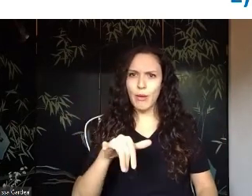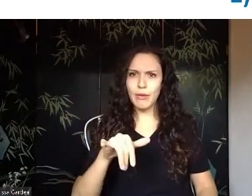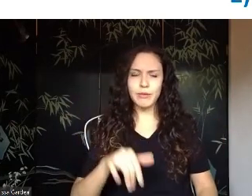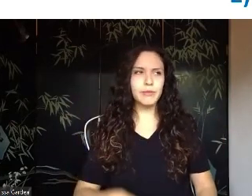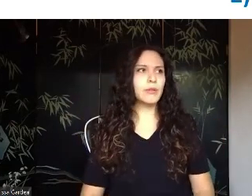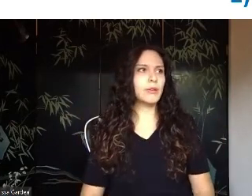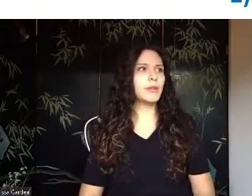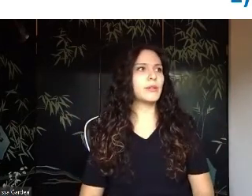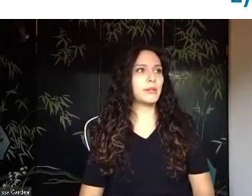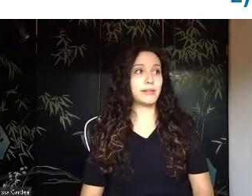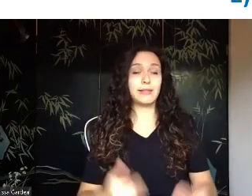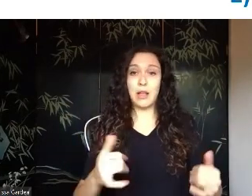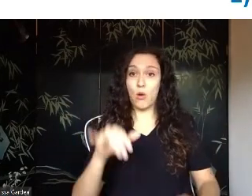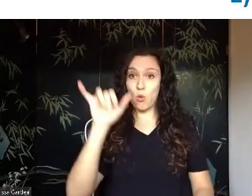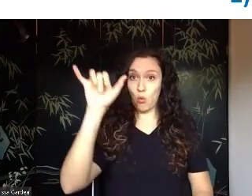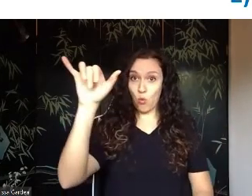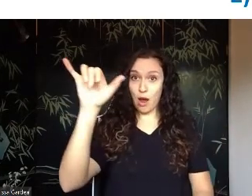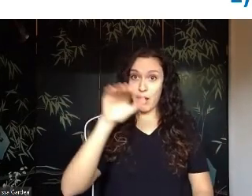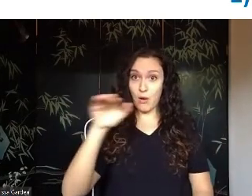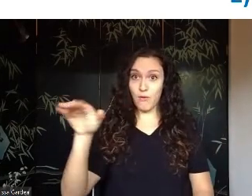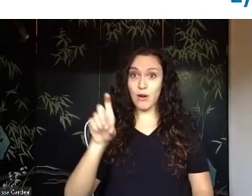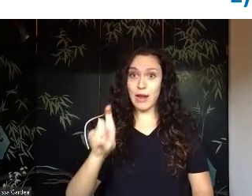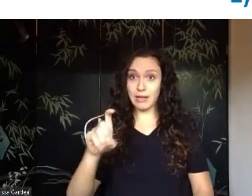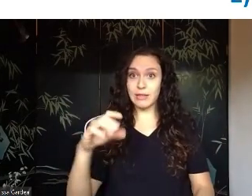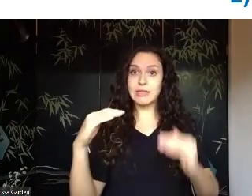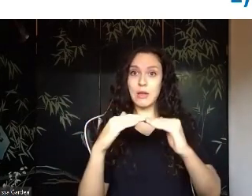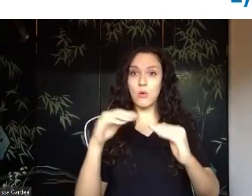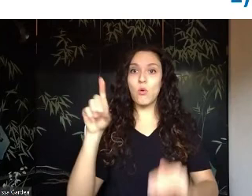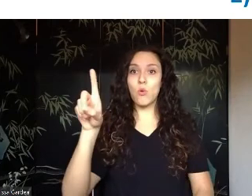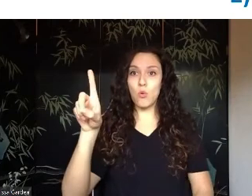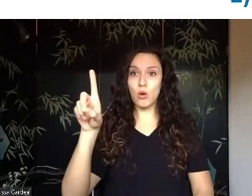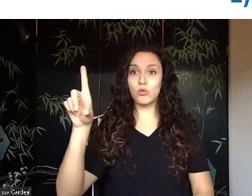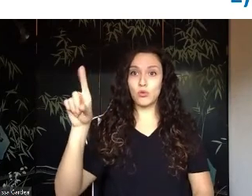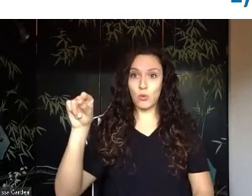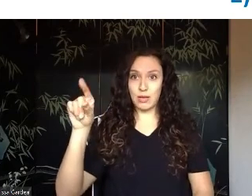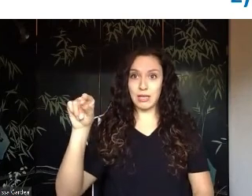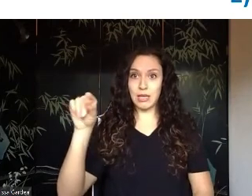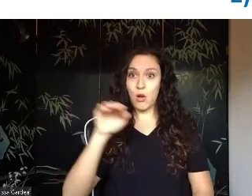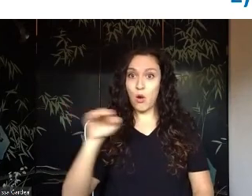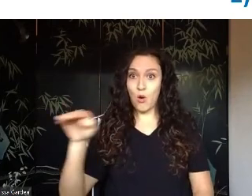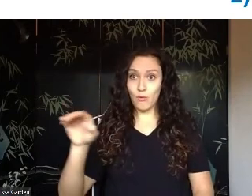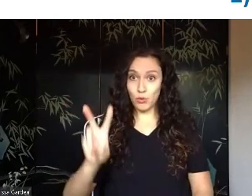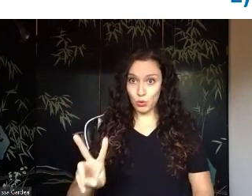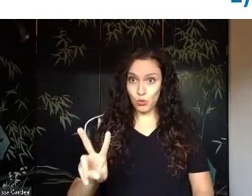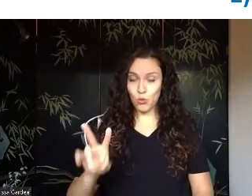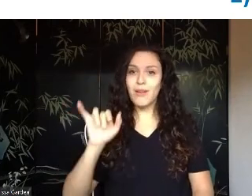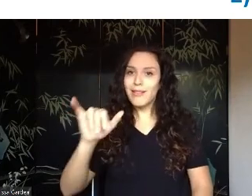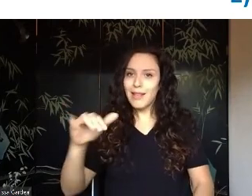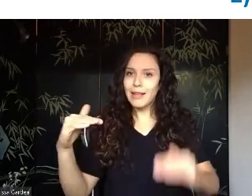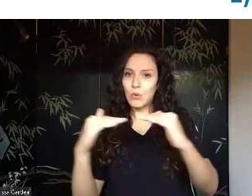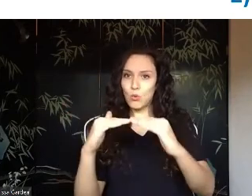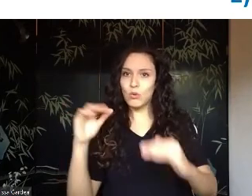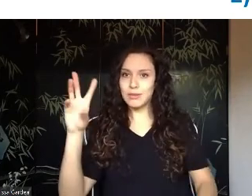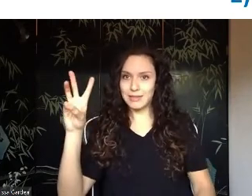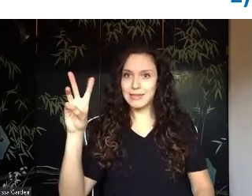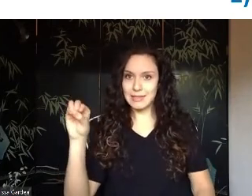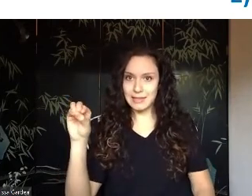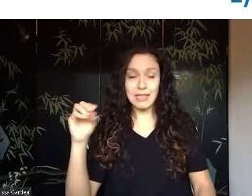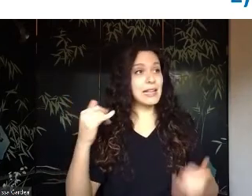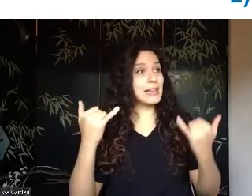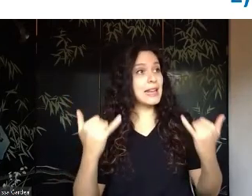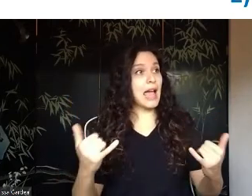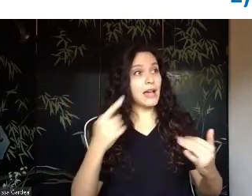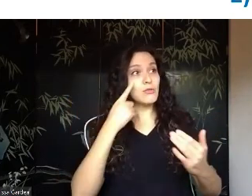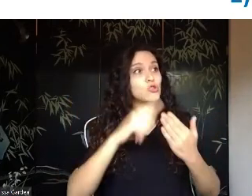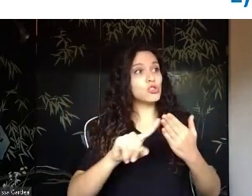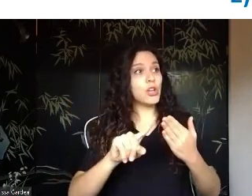was 60. We already determined that. So we will do y over x equals 120 over 2.